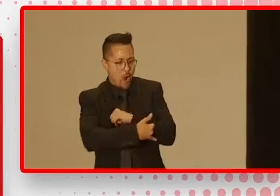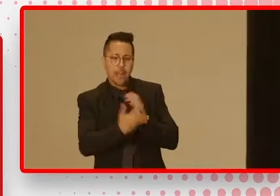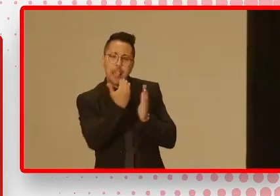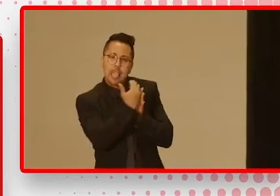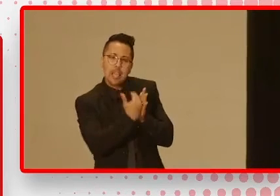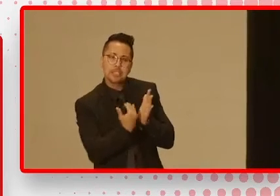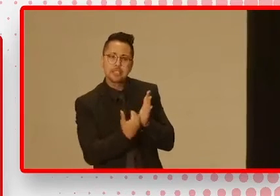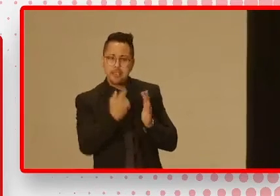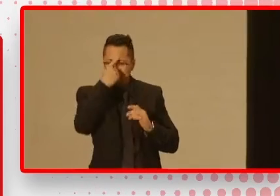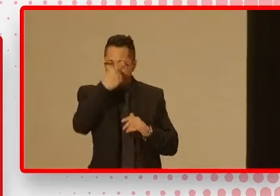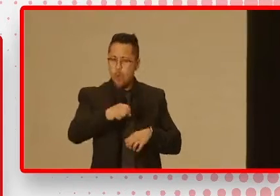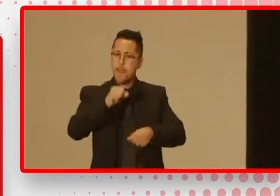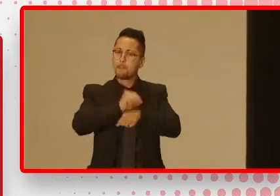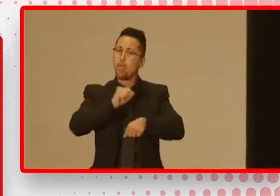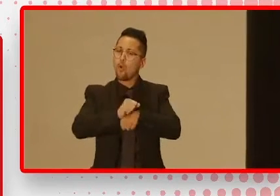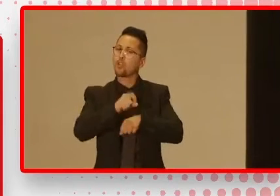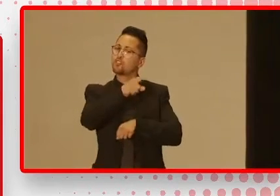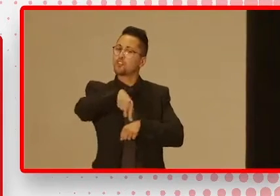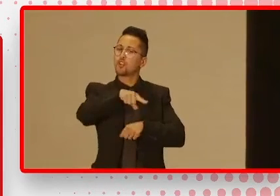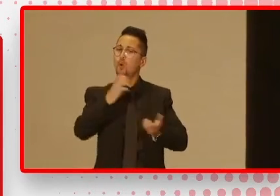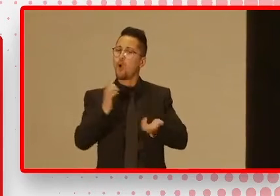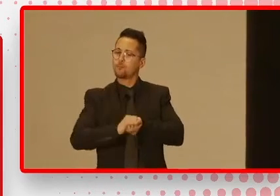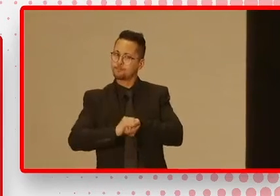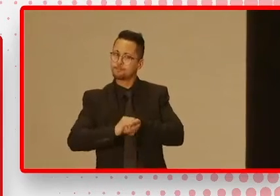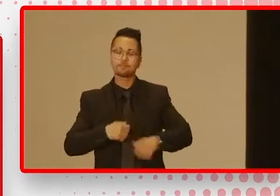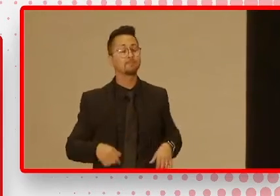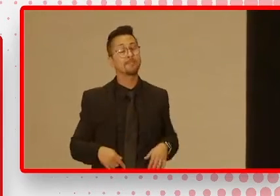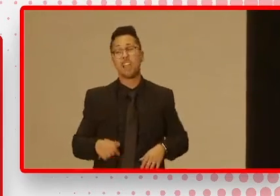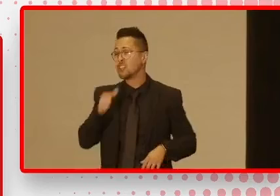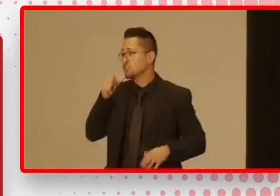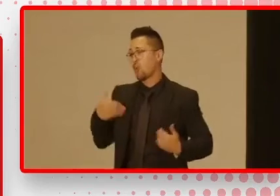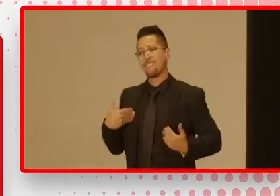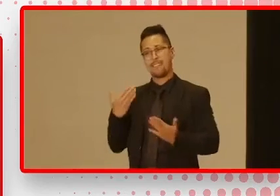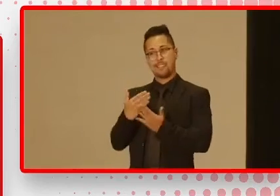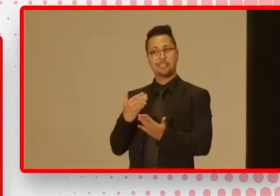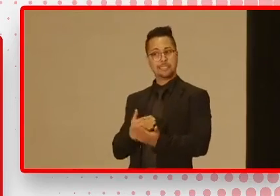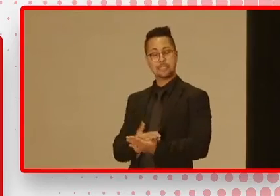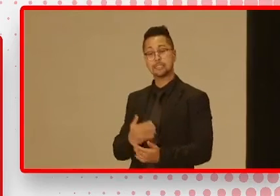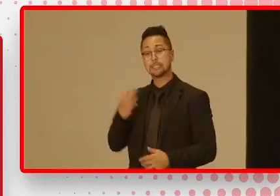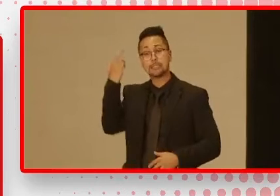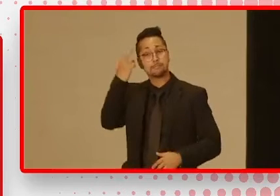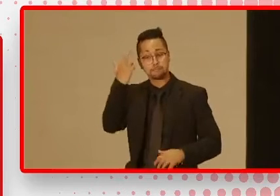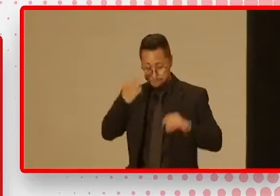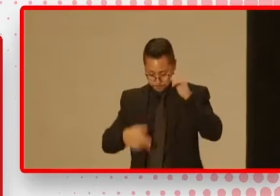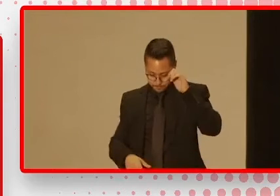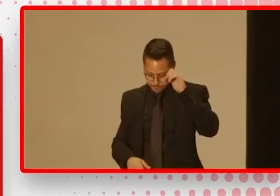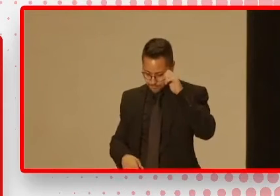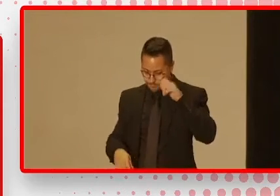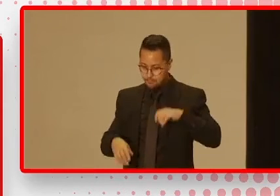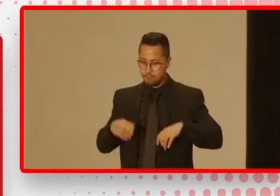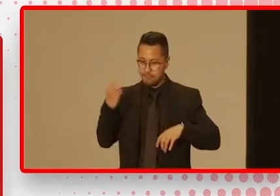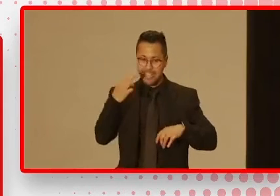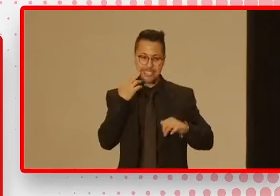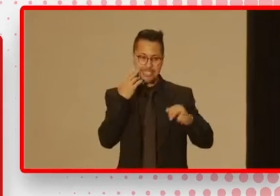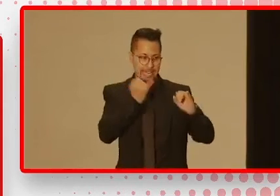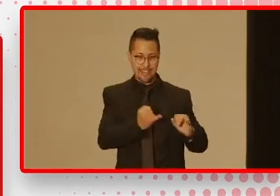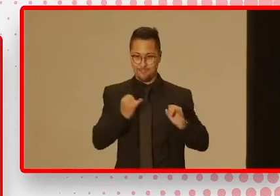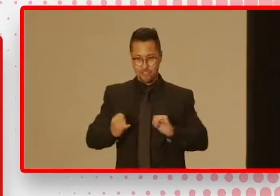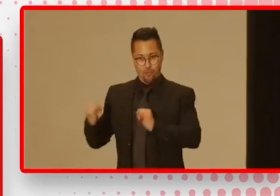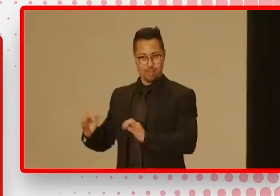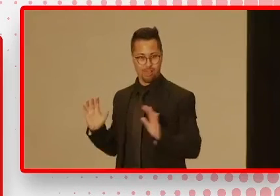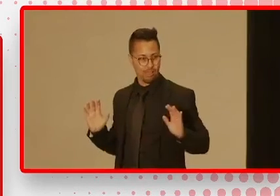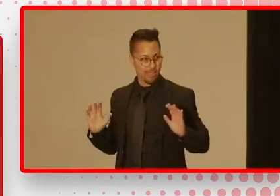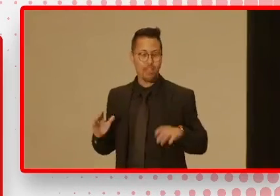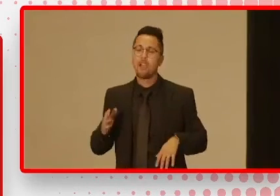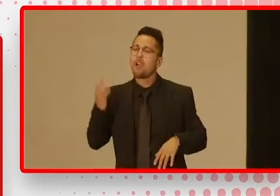employers that you use. We don't, and the reason why is because that individualized approach. We get